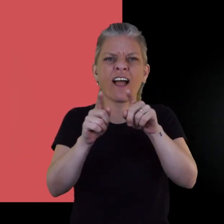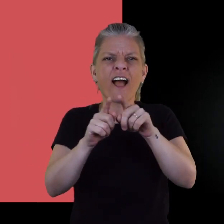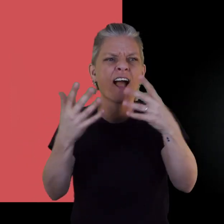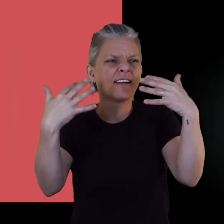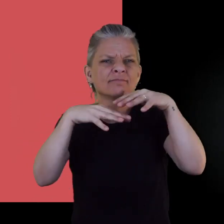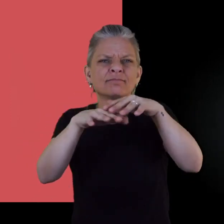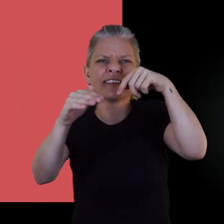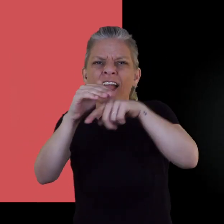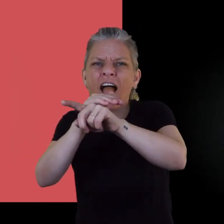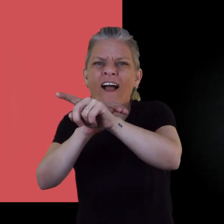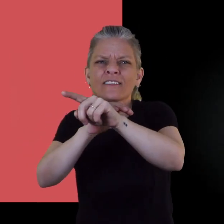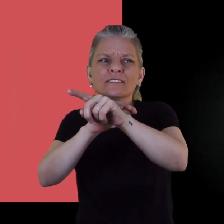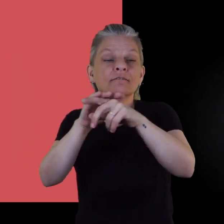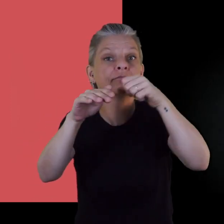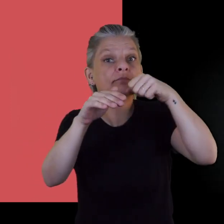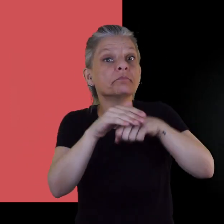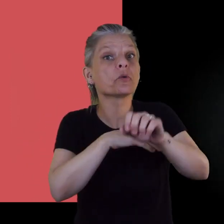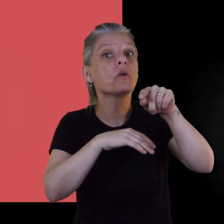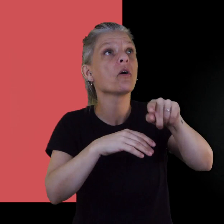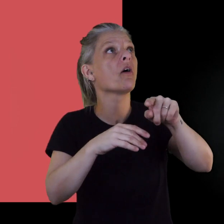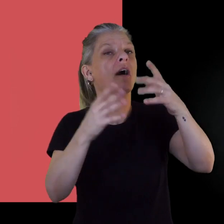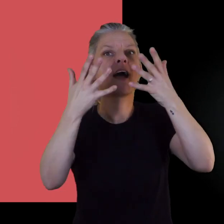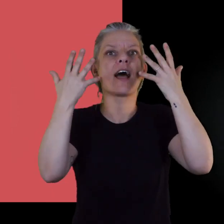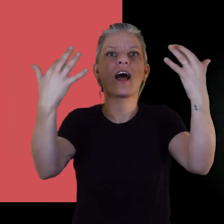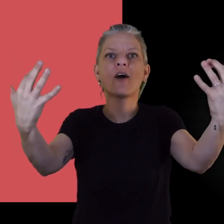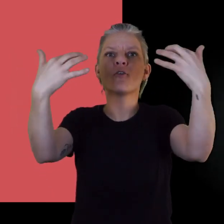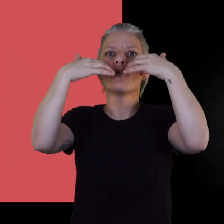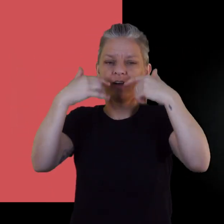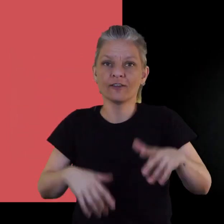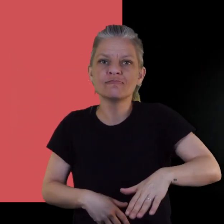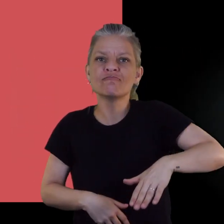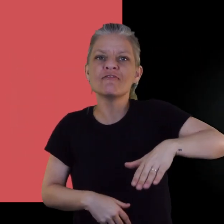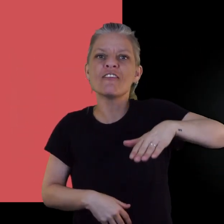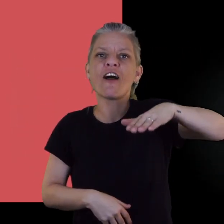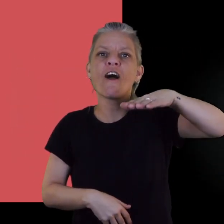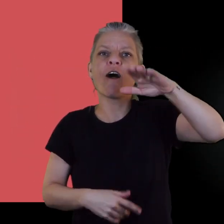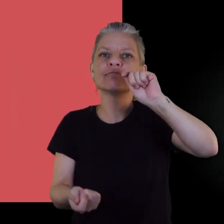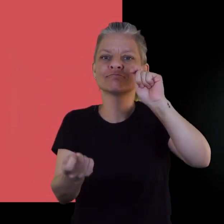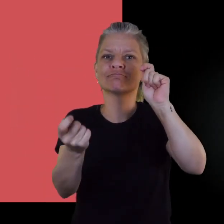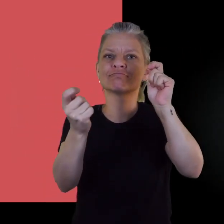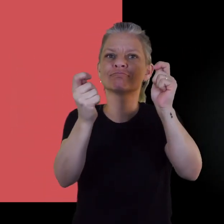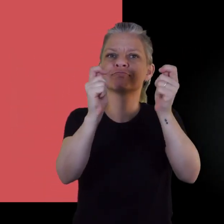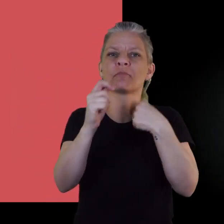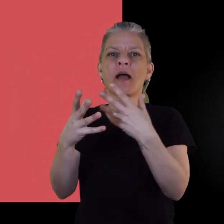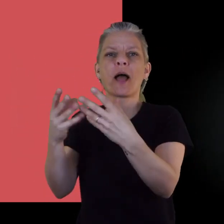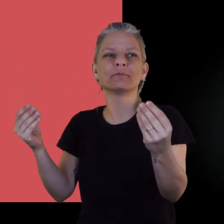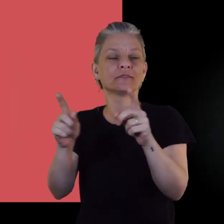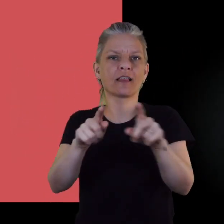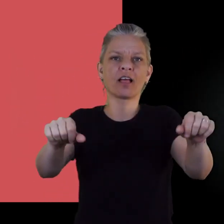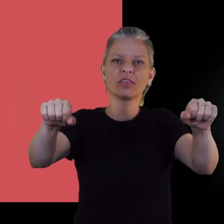Once born, they're adopted by the air, then they grow and transform in my absence, like an heir to the